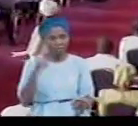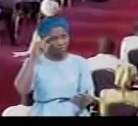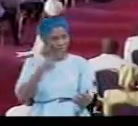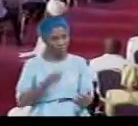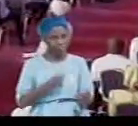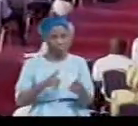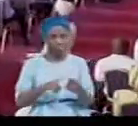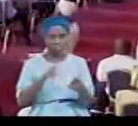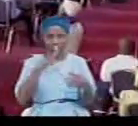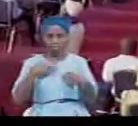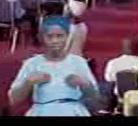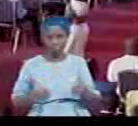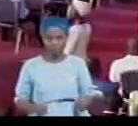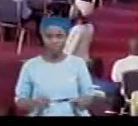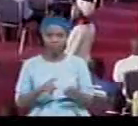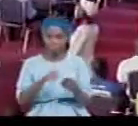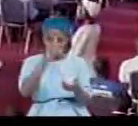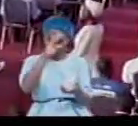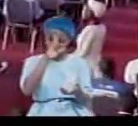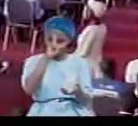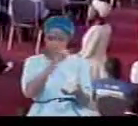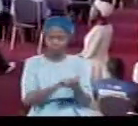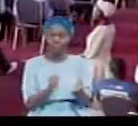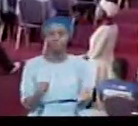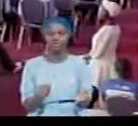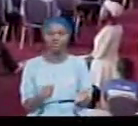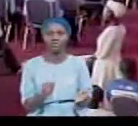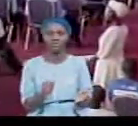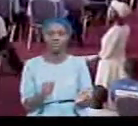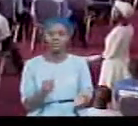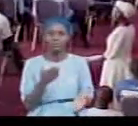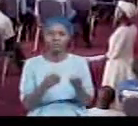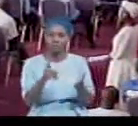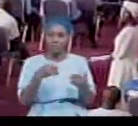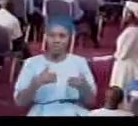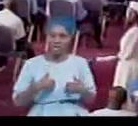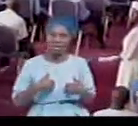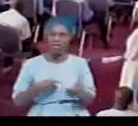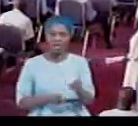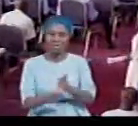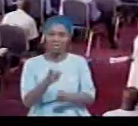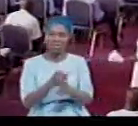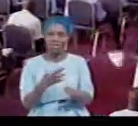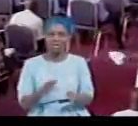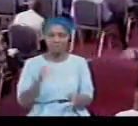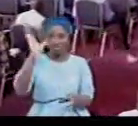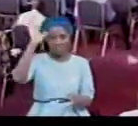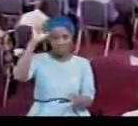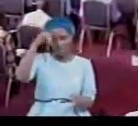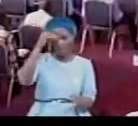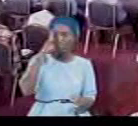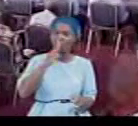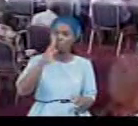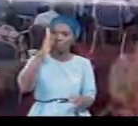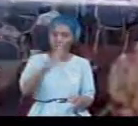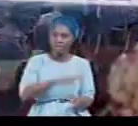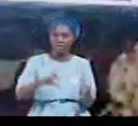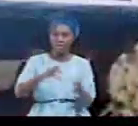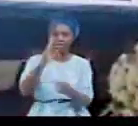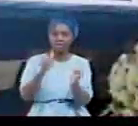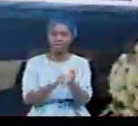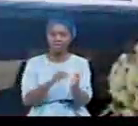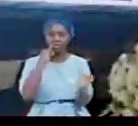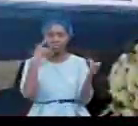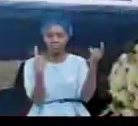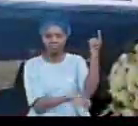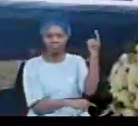have a kind of a stubborn spirit that is tormenting, torturing, and vexing you, your life.